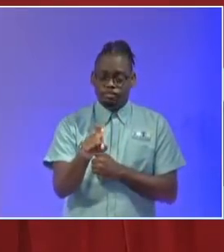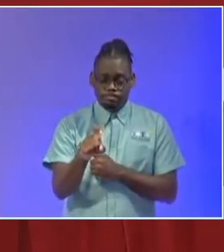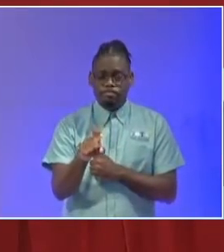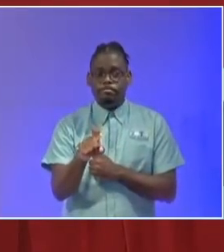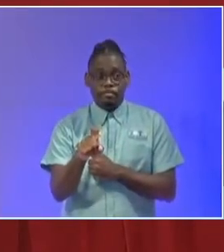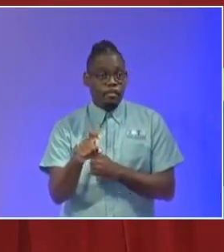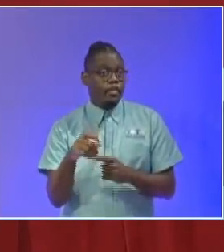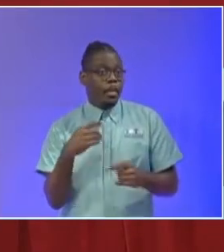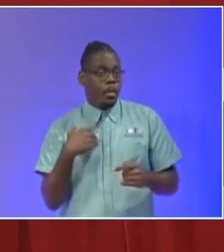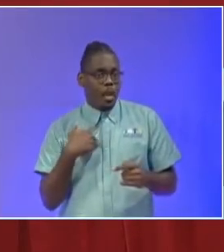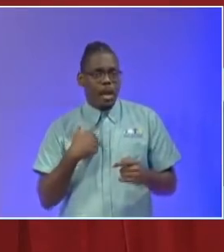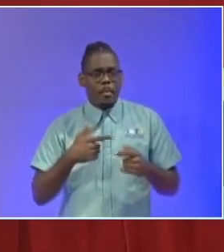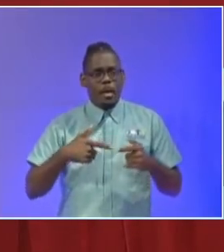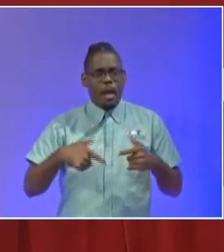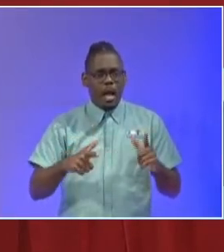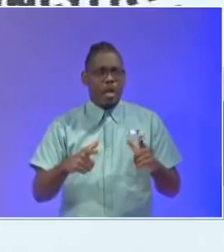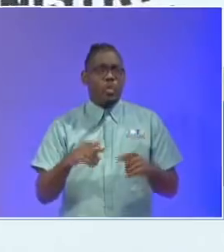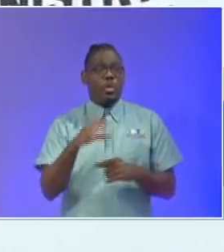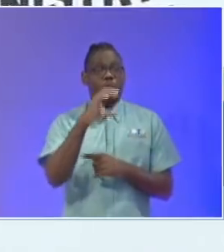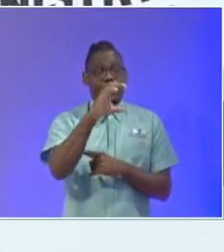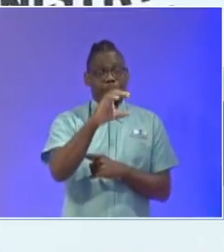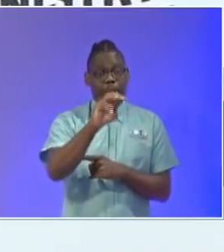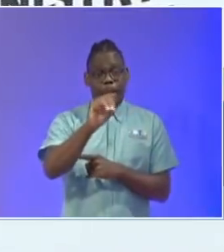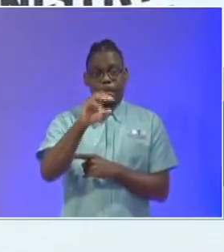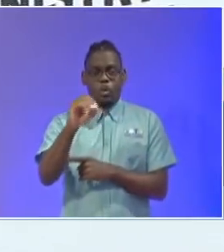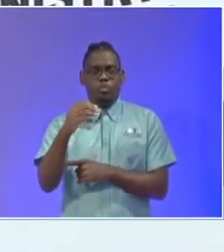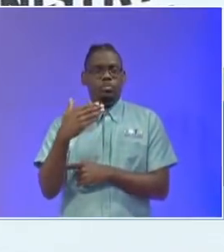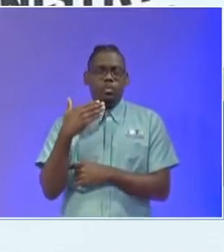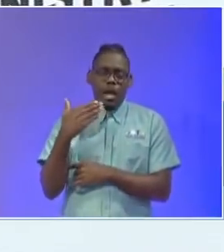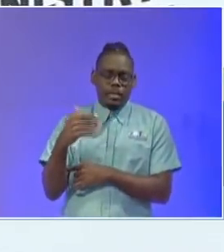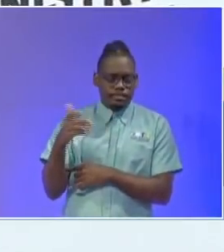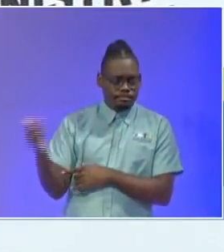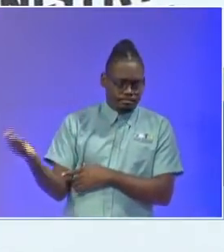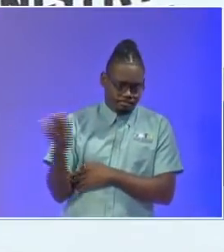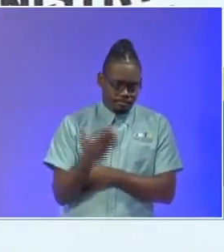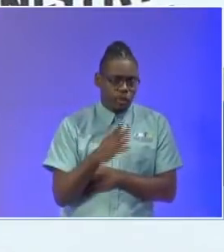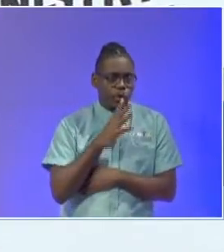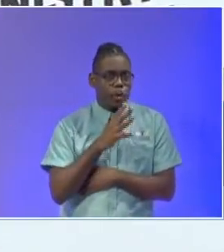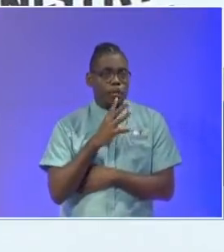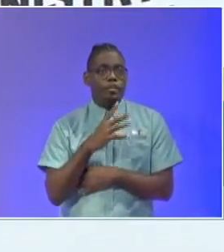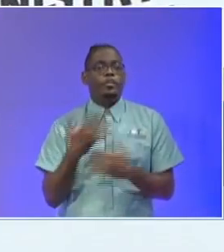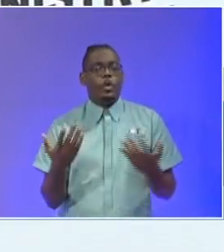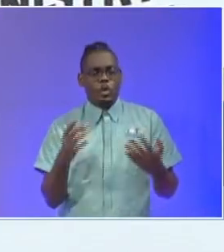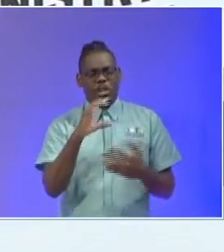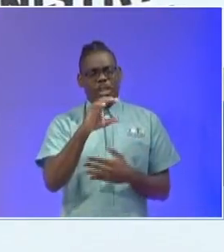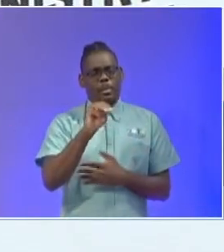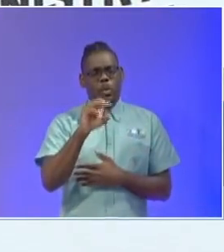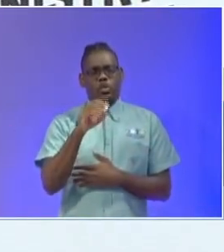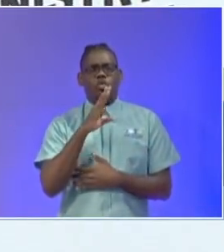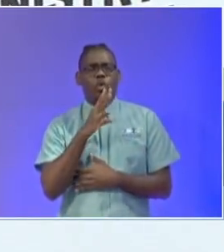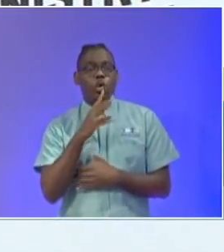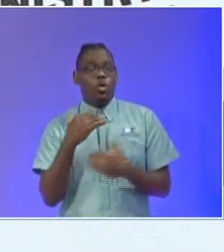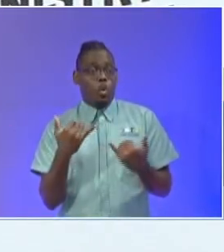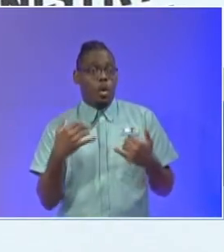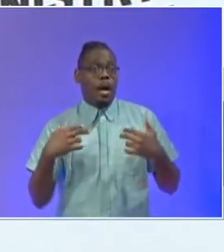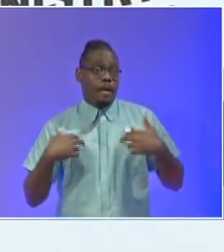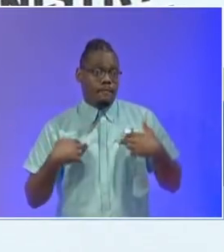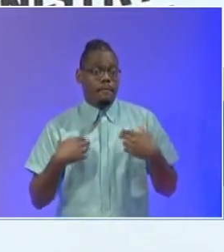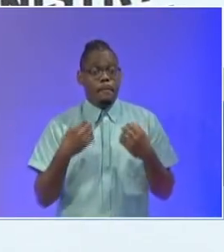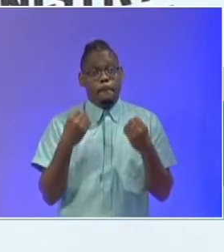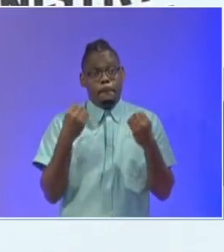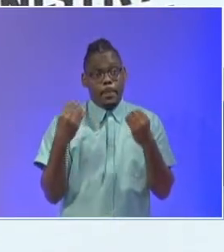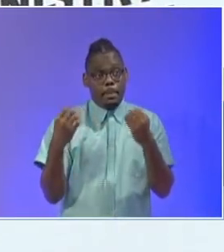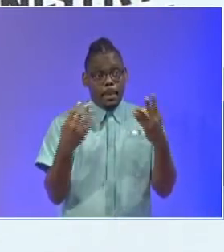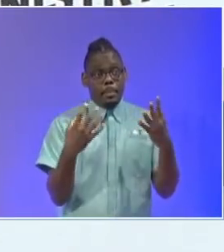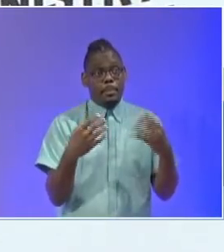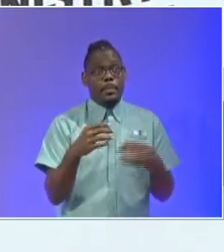that question. Yes, so a lot of the information is actually available on the Ministry of Health's official website.